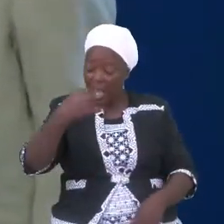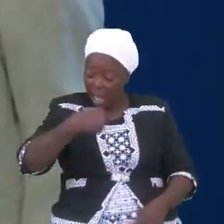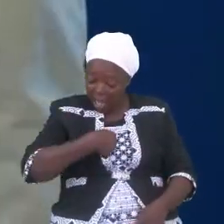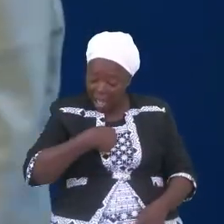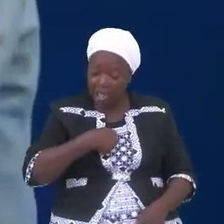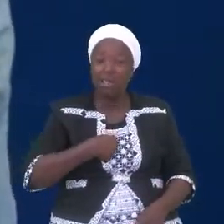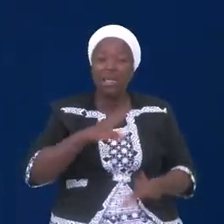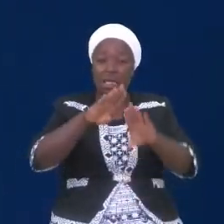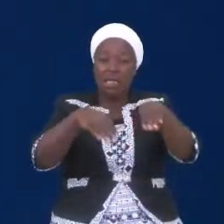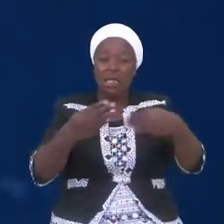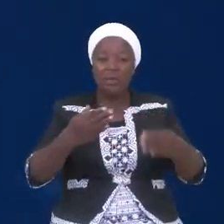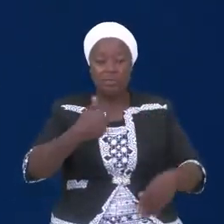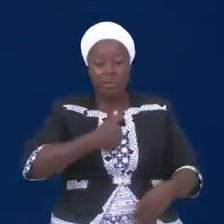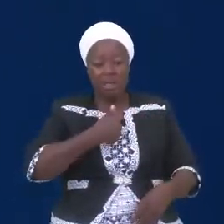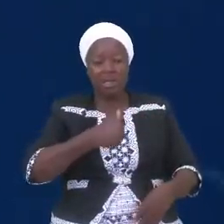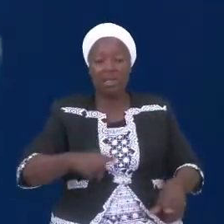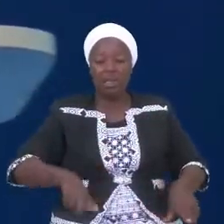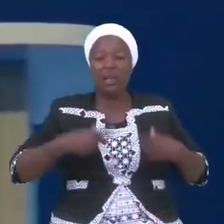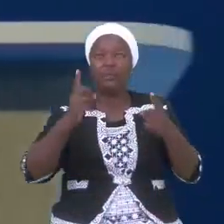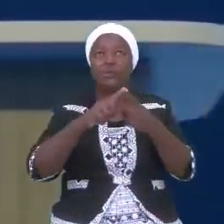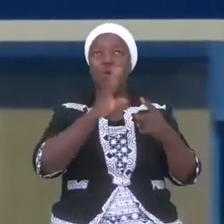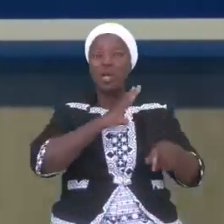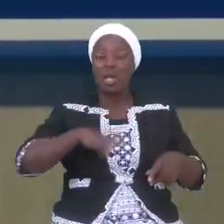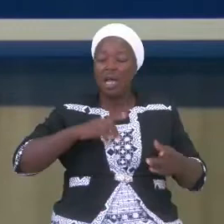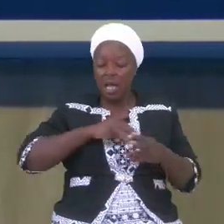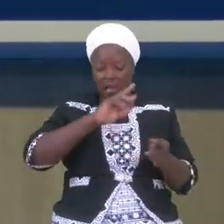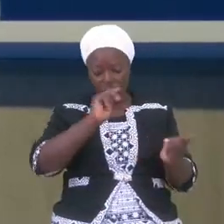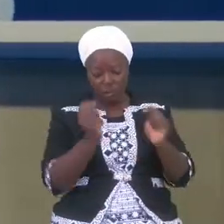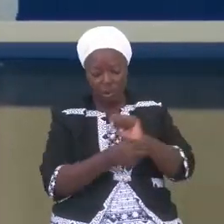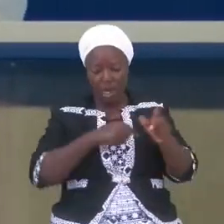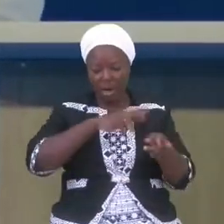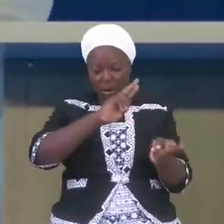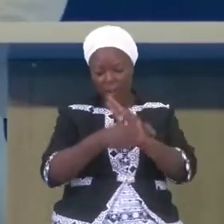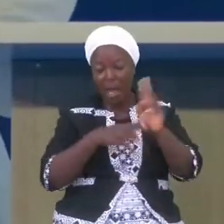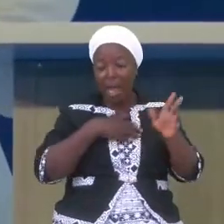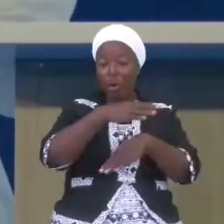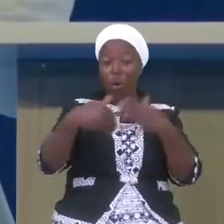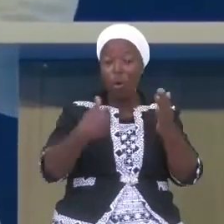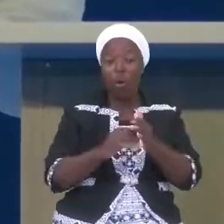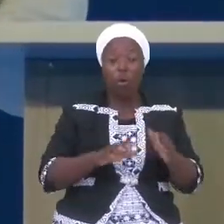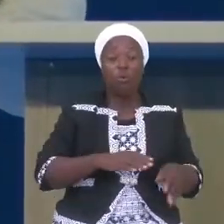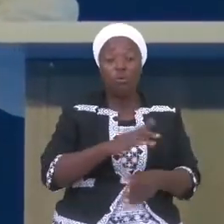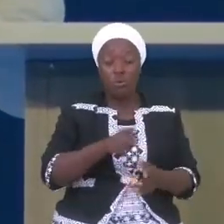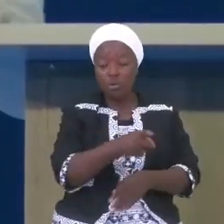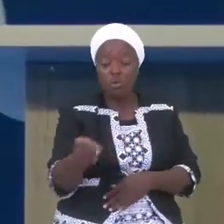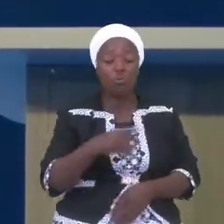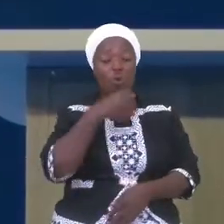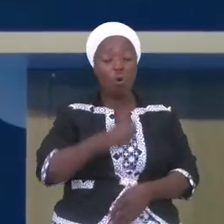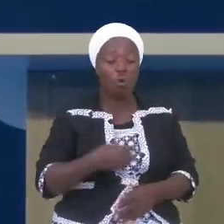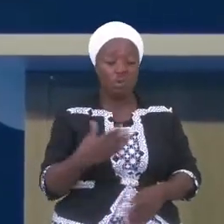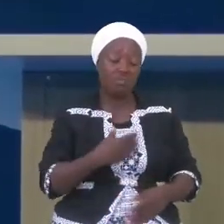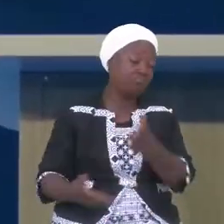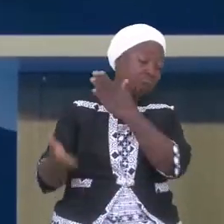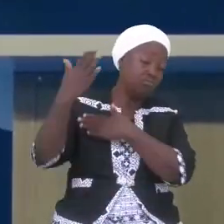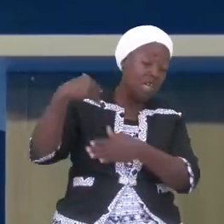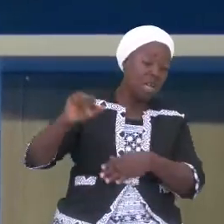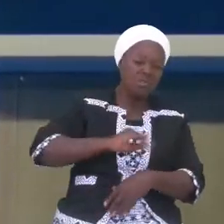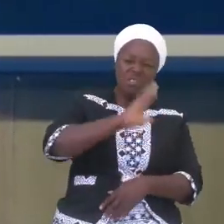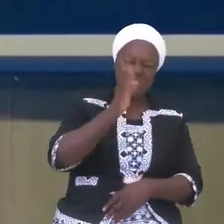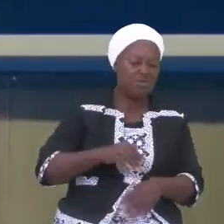to Christ, I turn, I repent, and all those things of the past, I will never do them